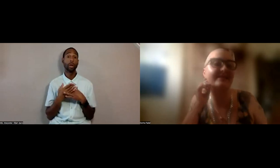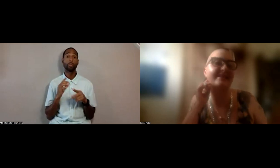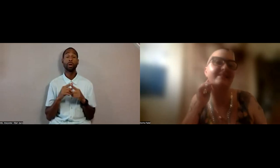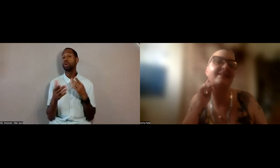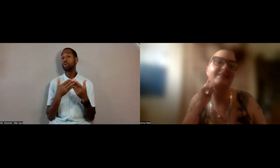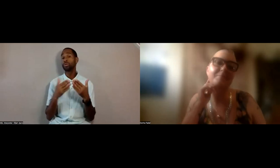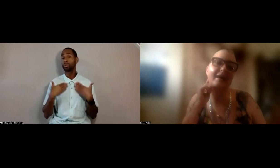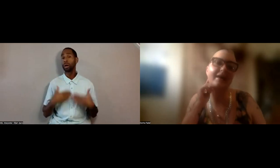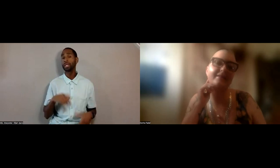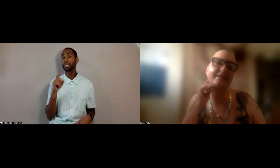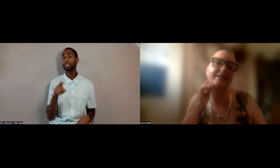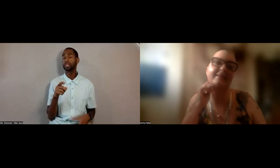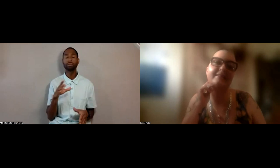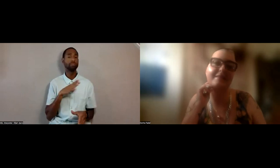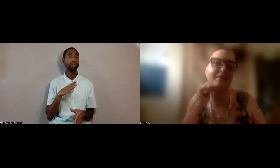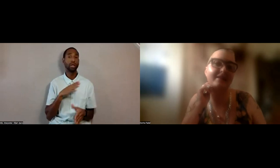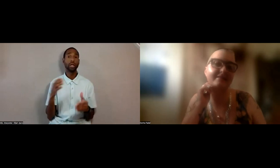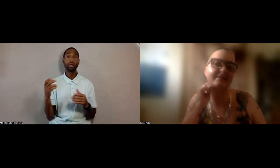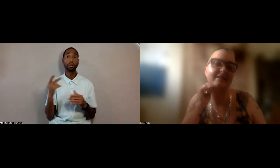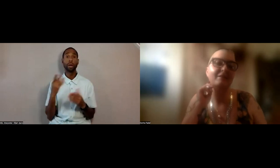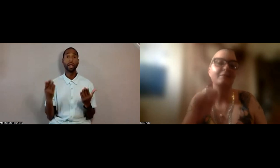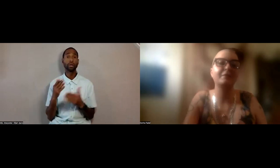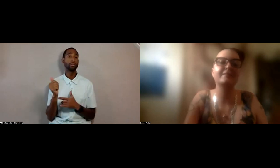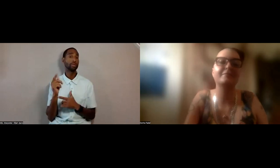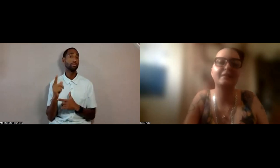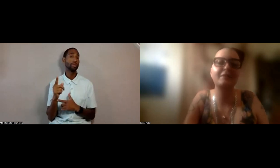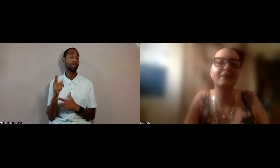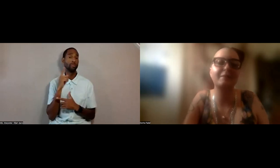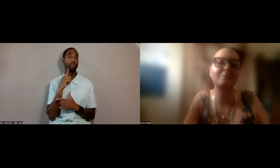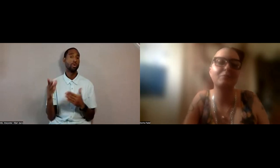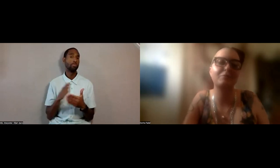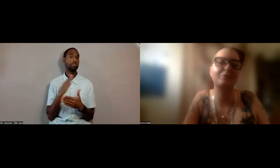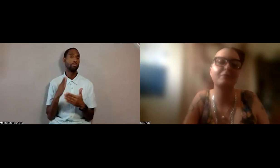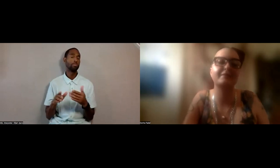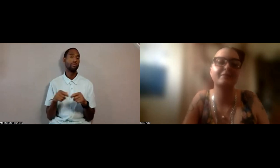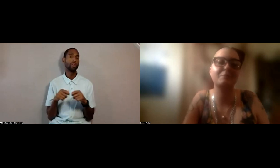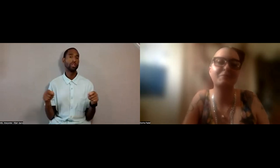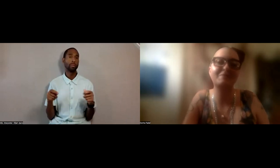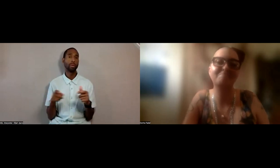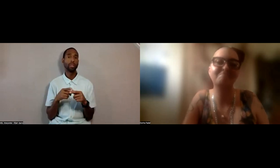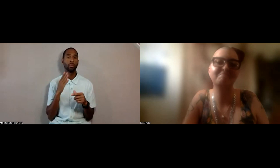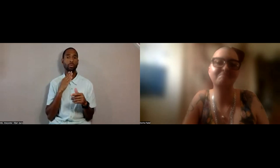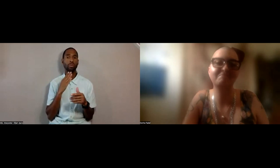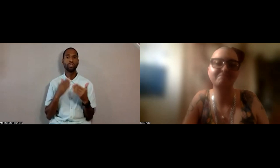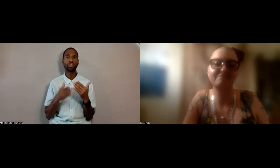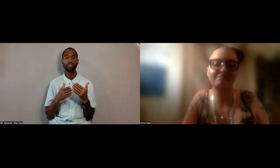needs and come back in 10 minutes for us to finish up and move through the rest of our program.